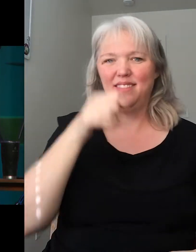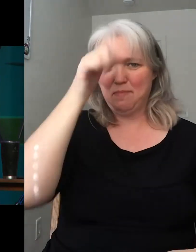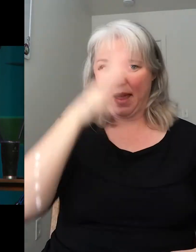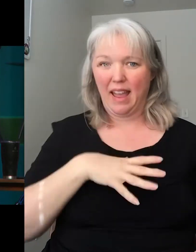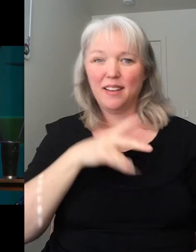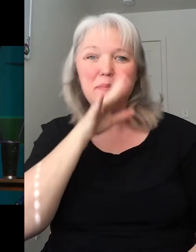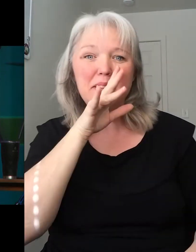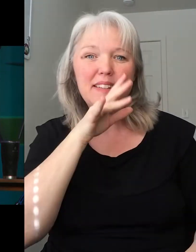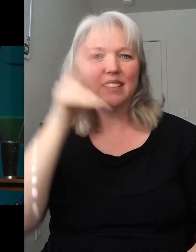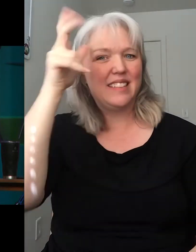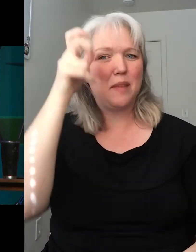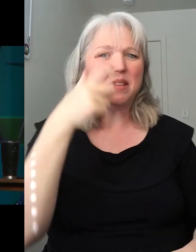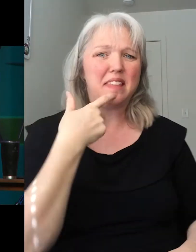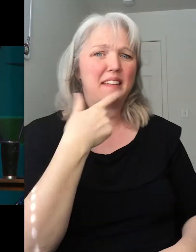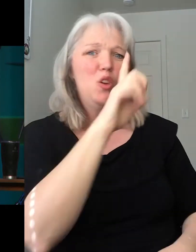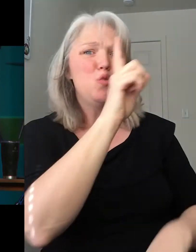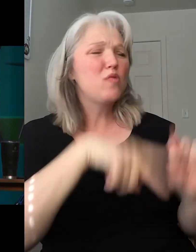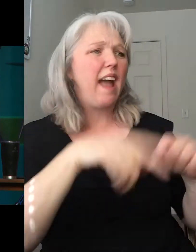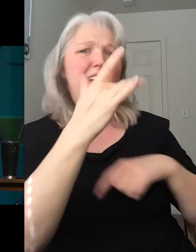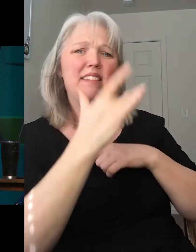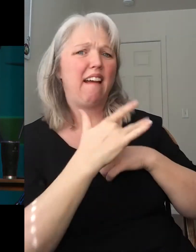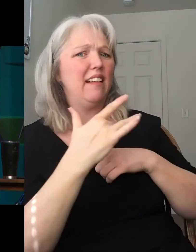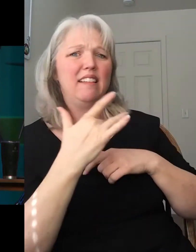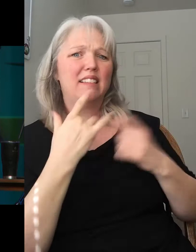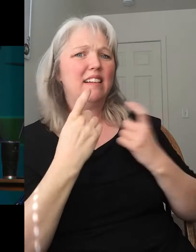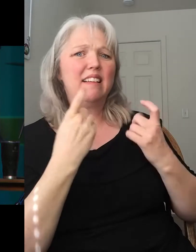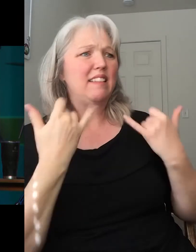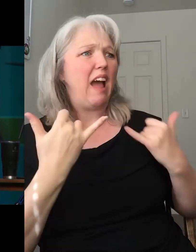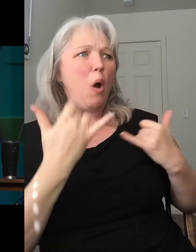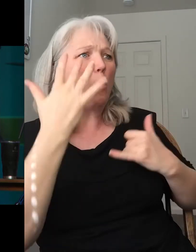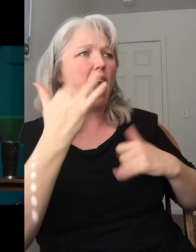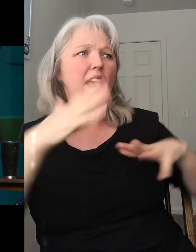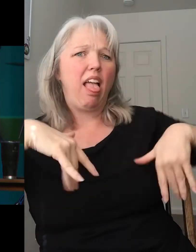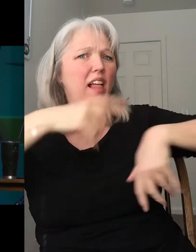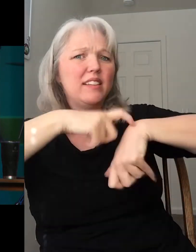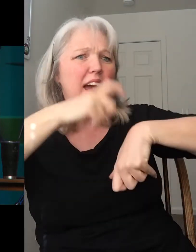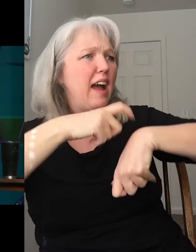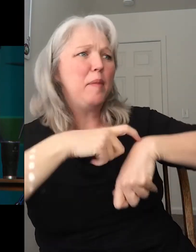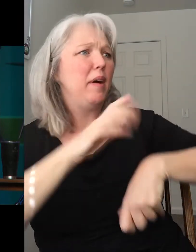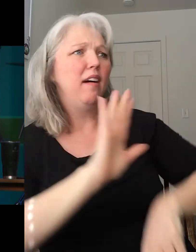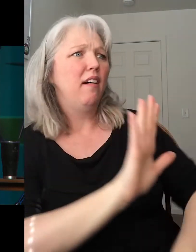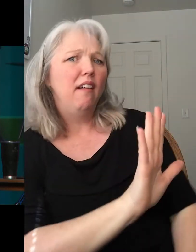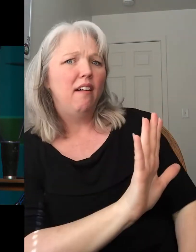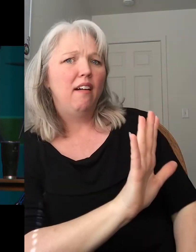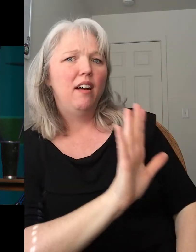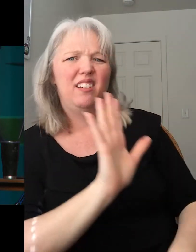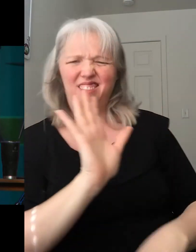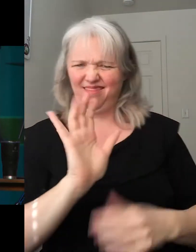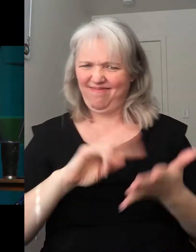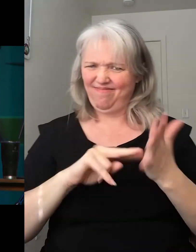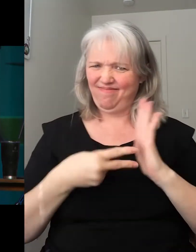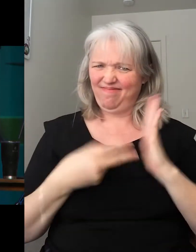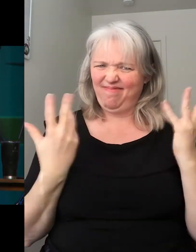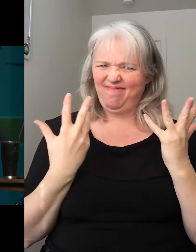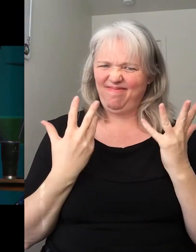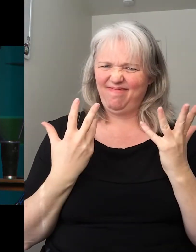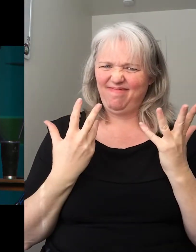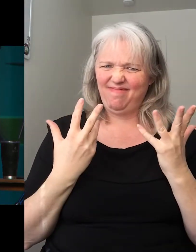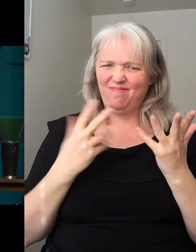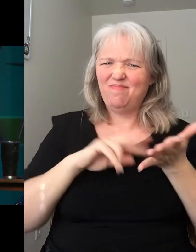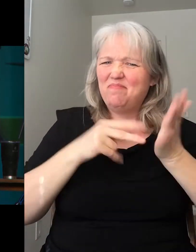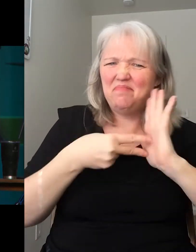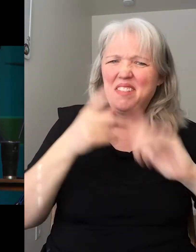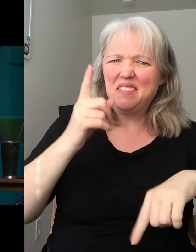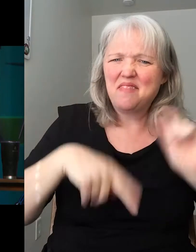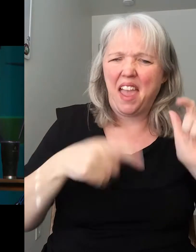the demons say is, you can't touch us right now because it wasn't time. What does that mean? What do